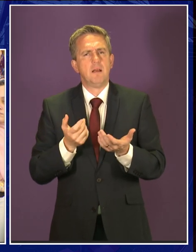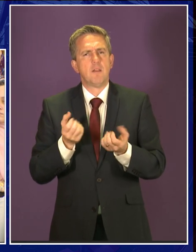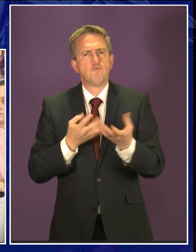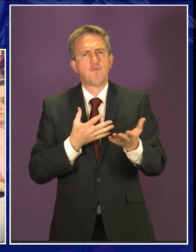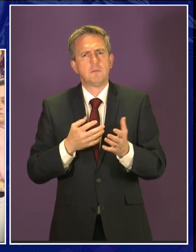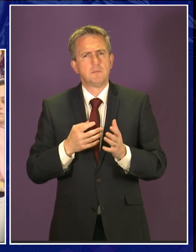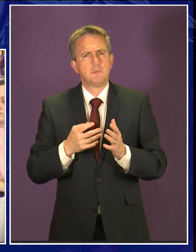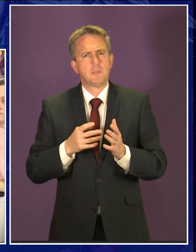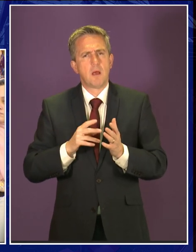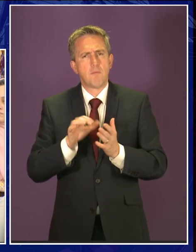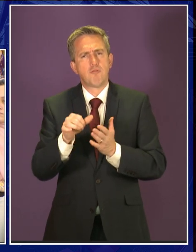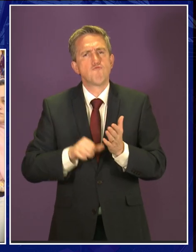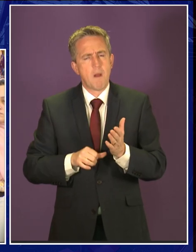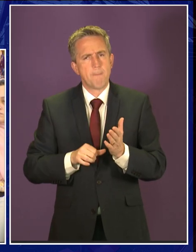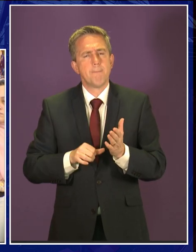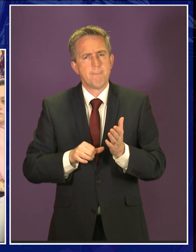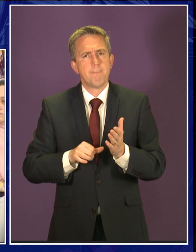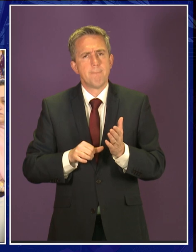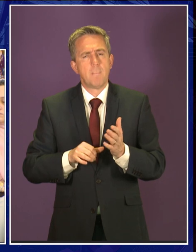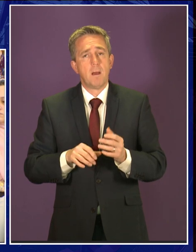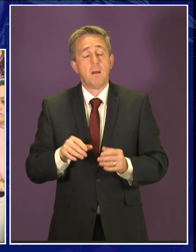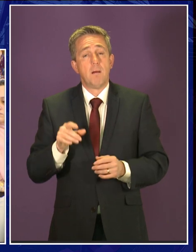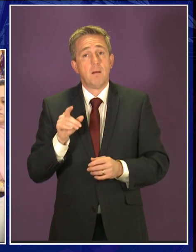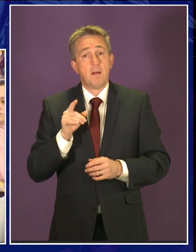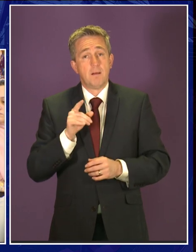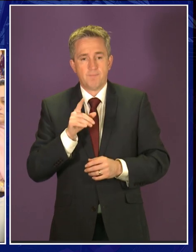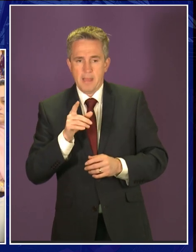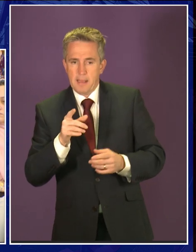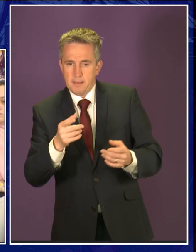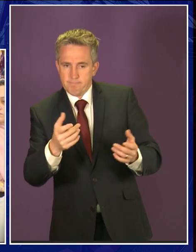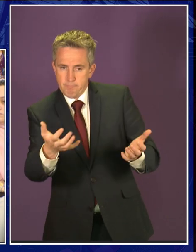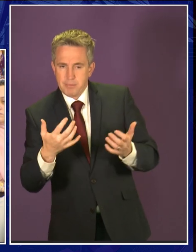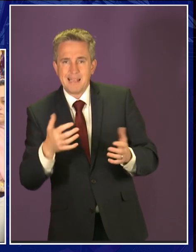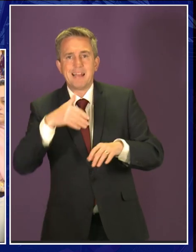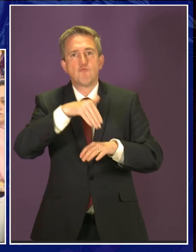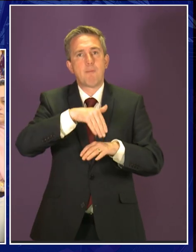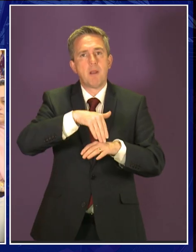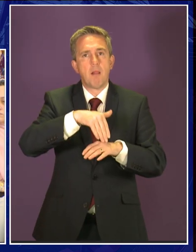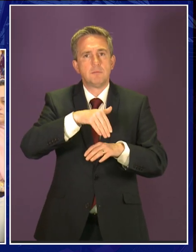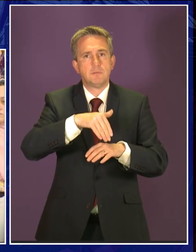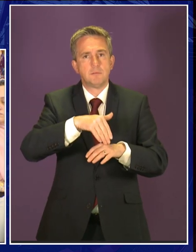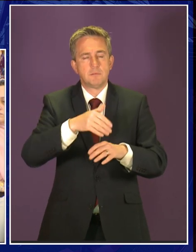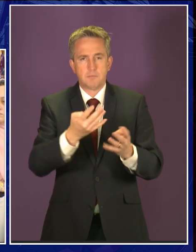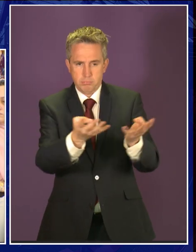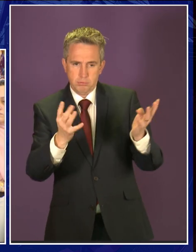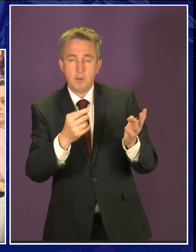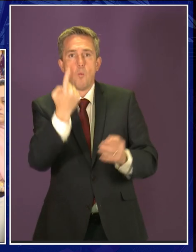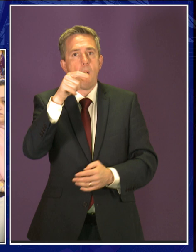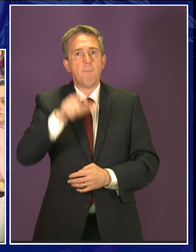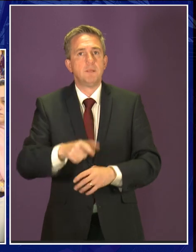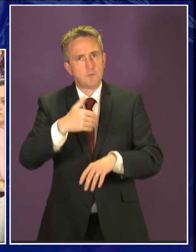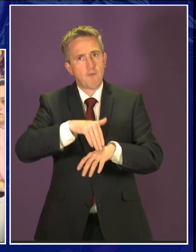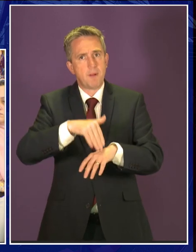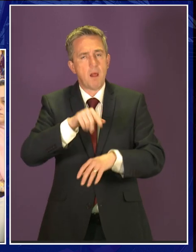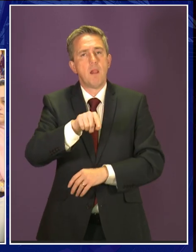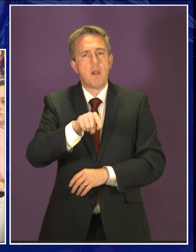it, but they essentially rehabilitate criminals. There was one man in particular. He